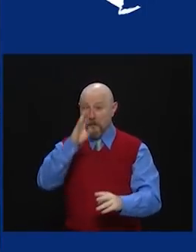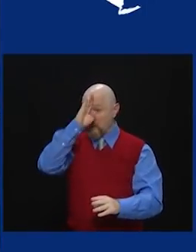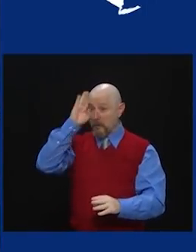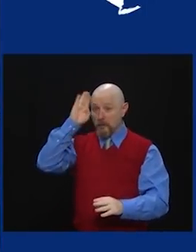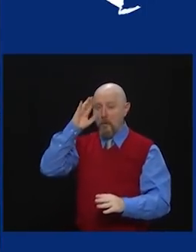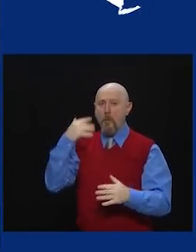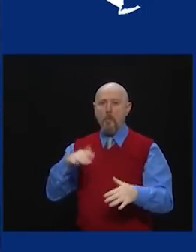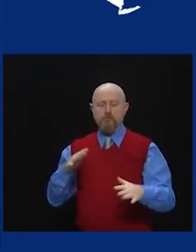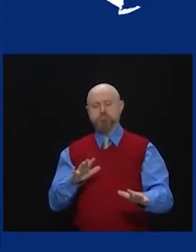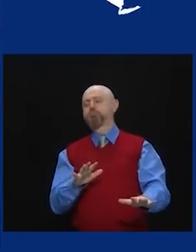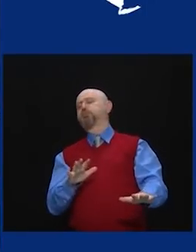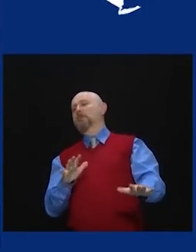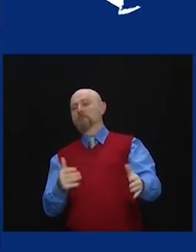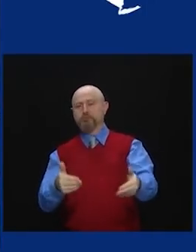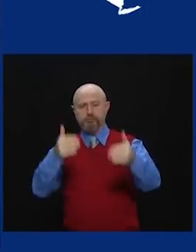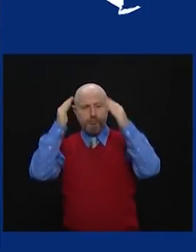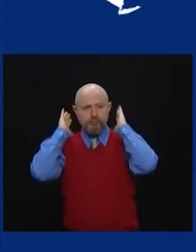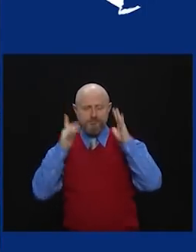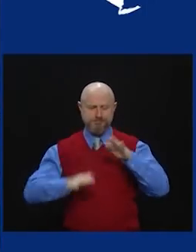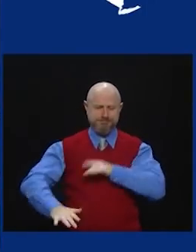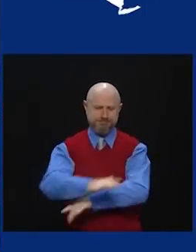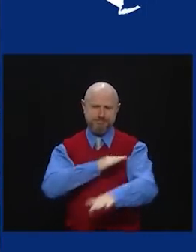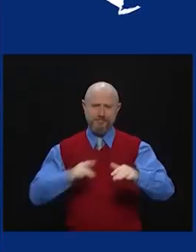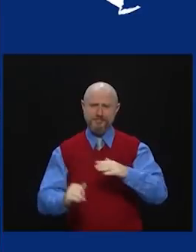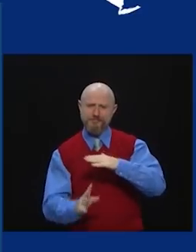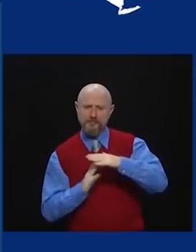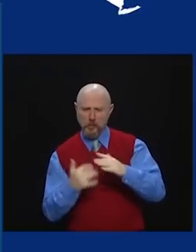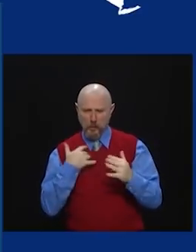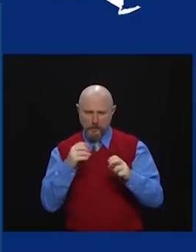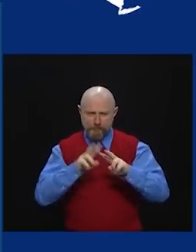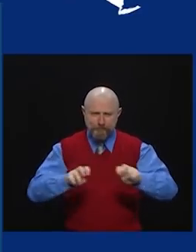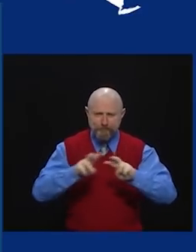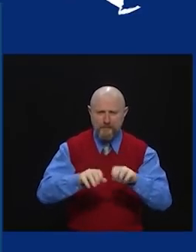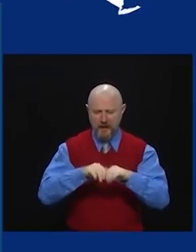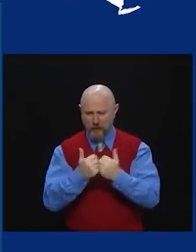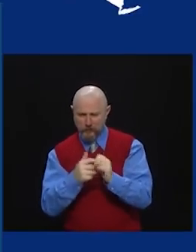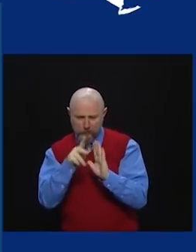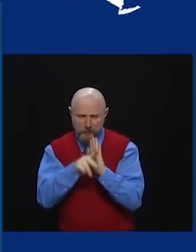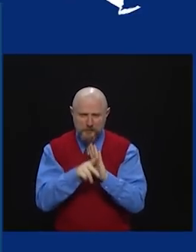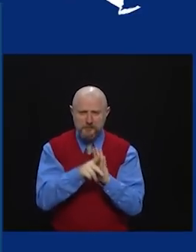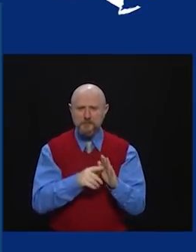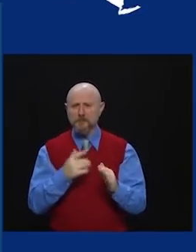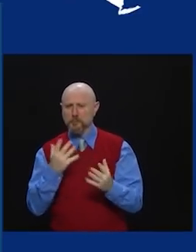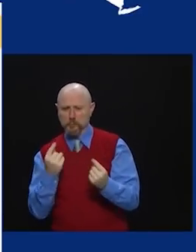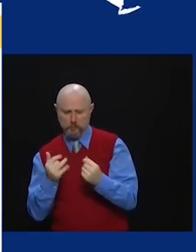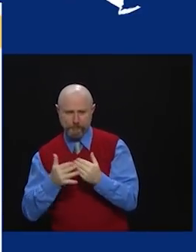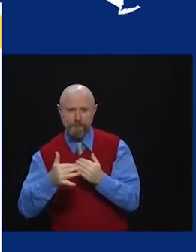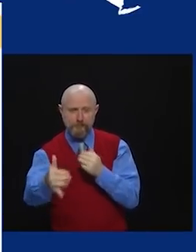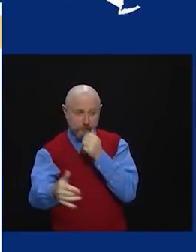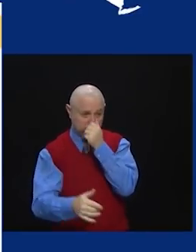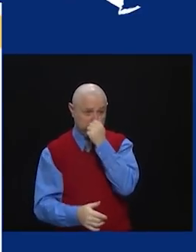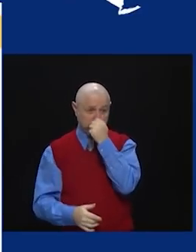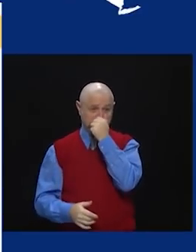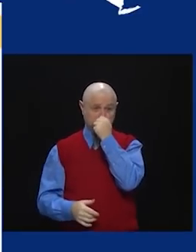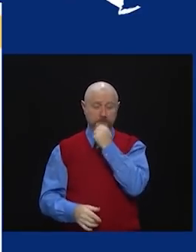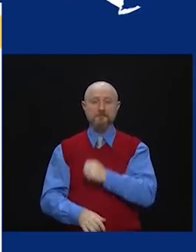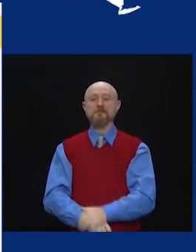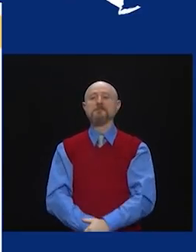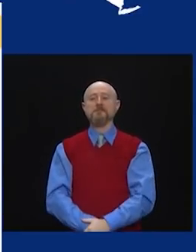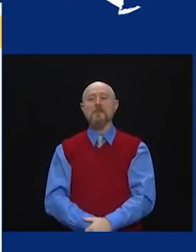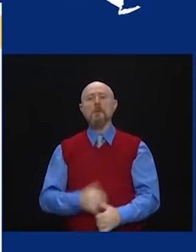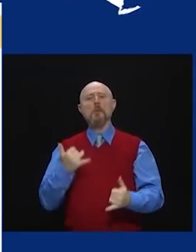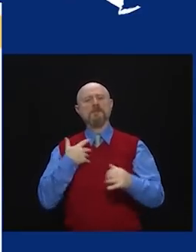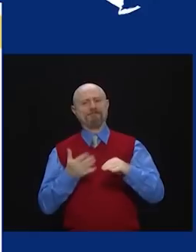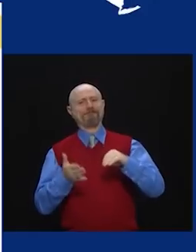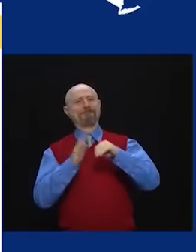that have been working thus far and also analyze where we're going next. So let's look at the data. It's not a wave like the waves of the past, and we can talk